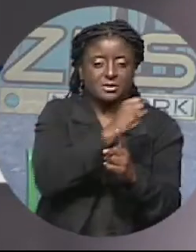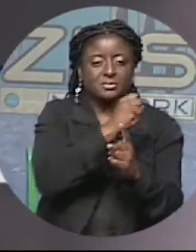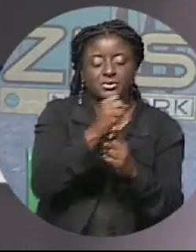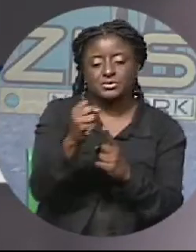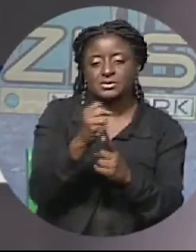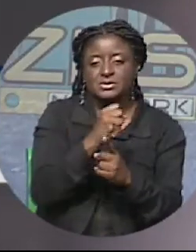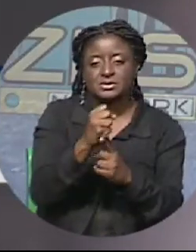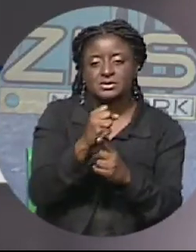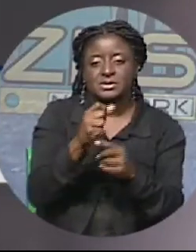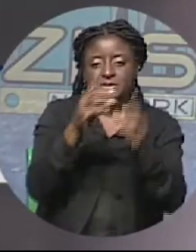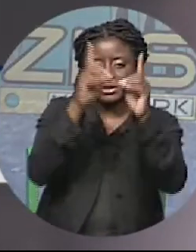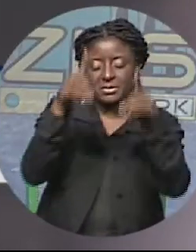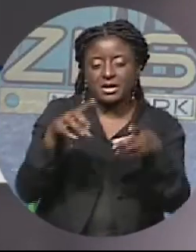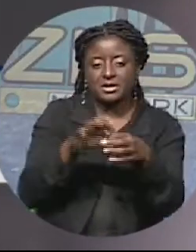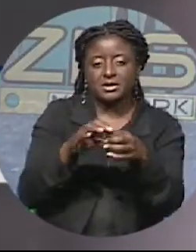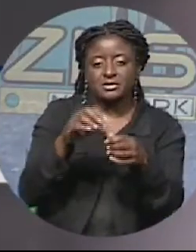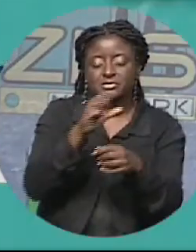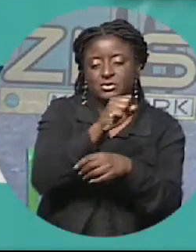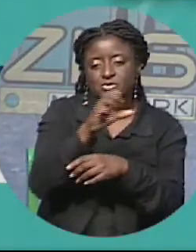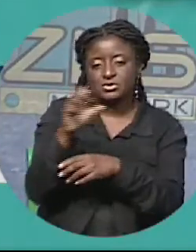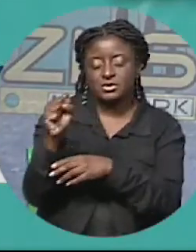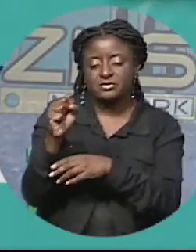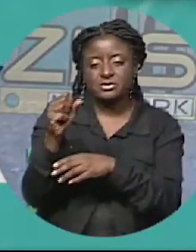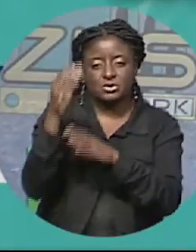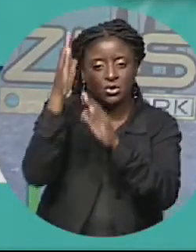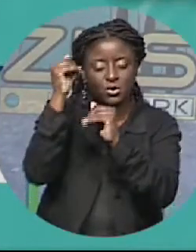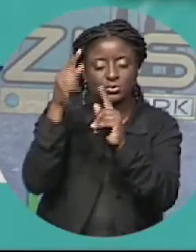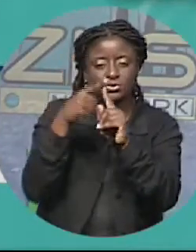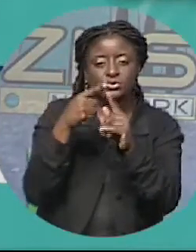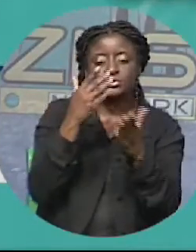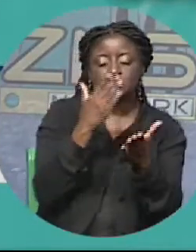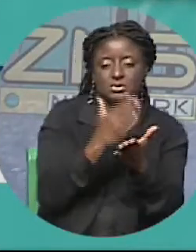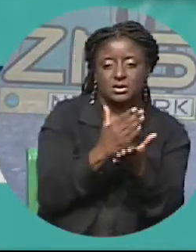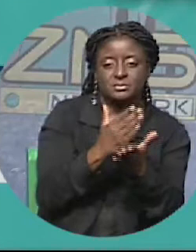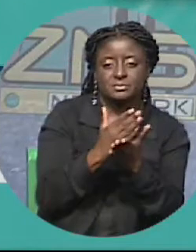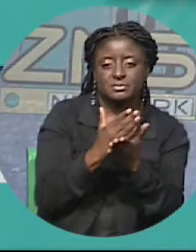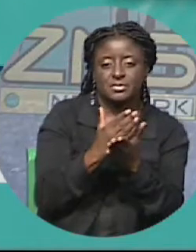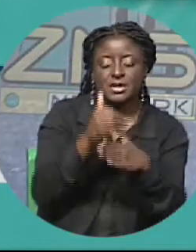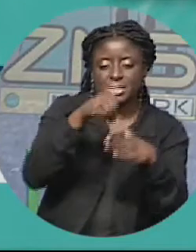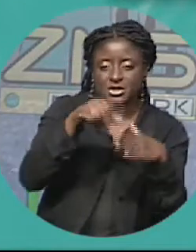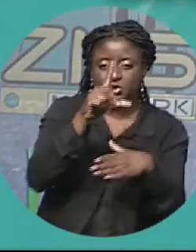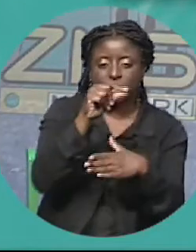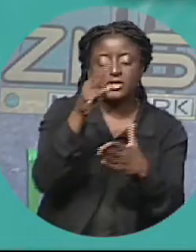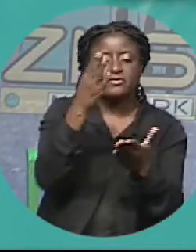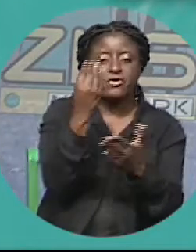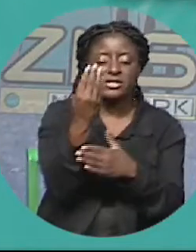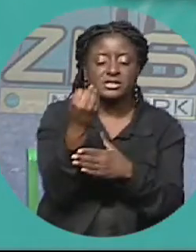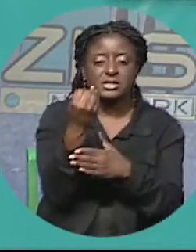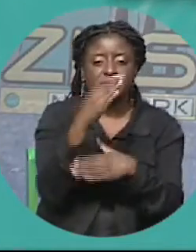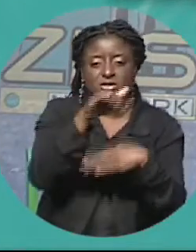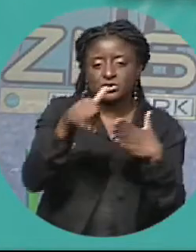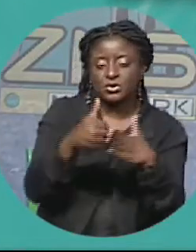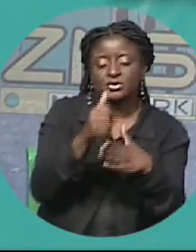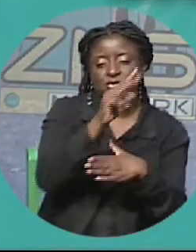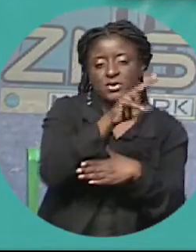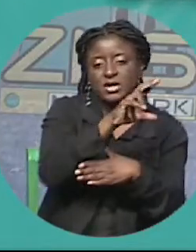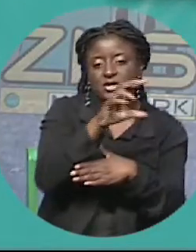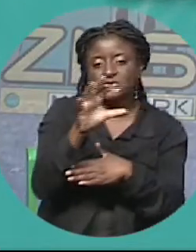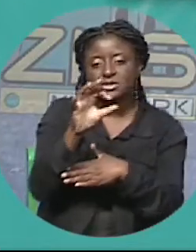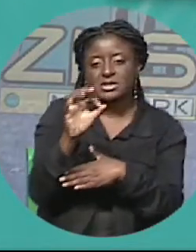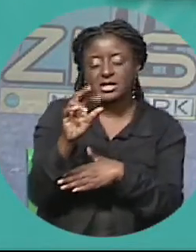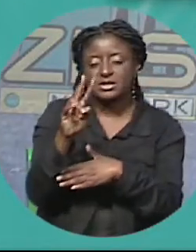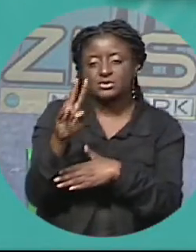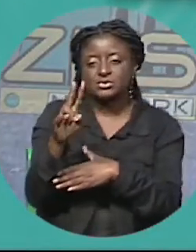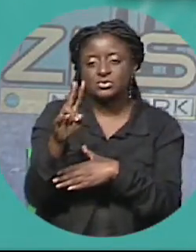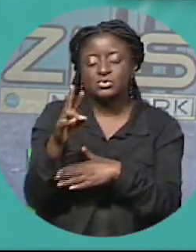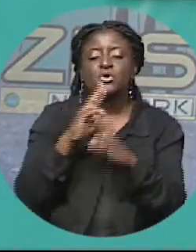Social Services are hoping to stamp out. According to statistics in 2014, there were a total of 392